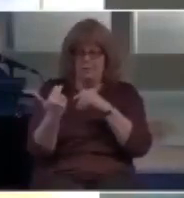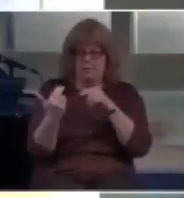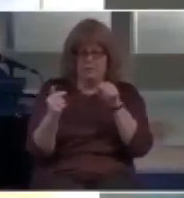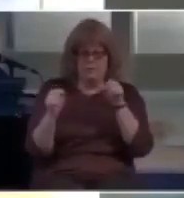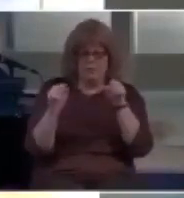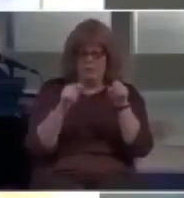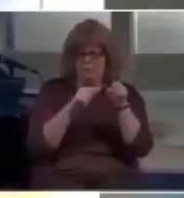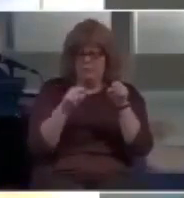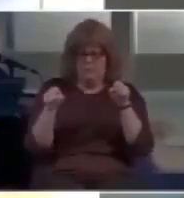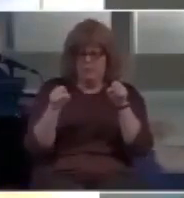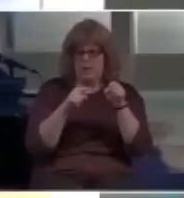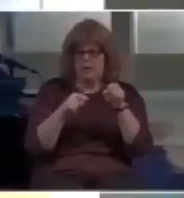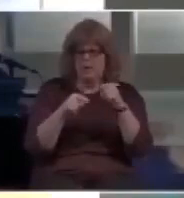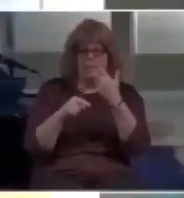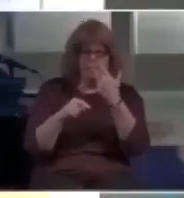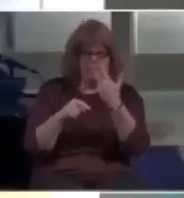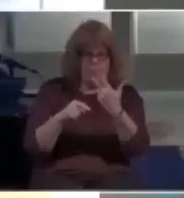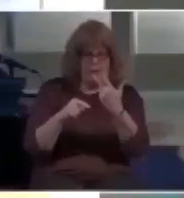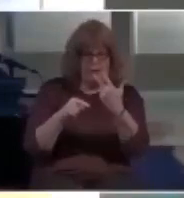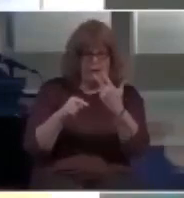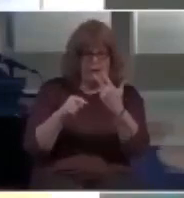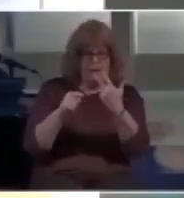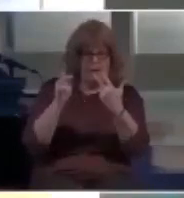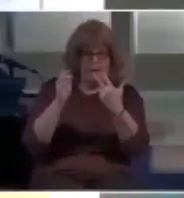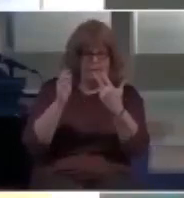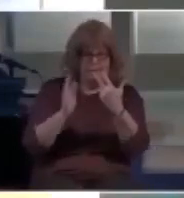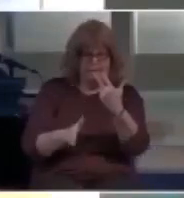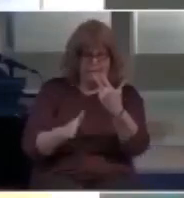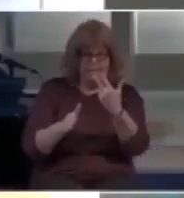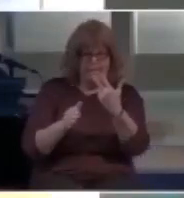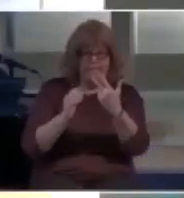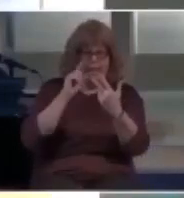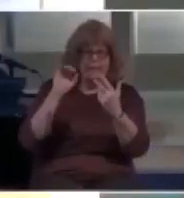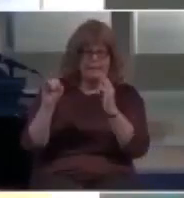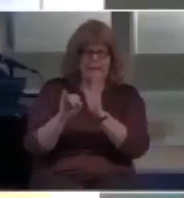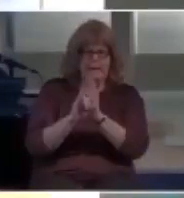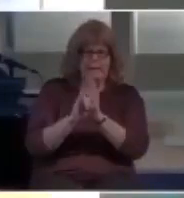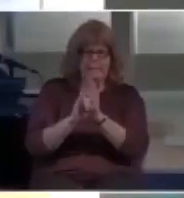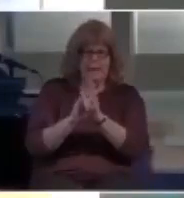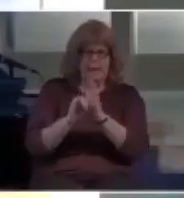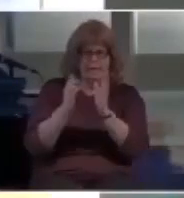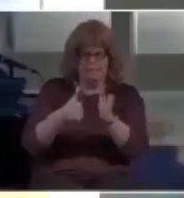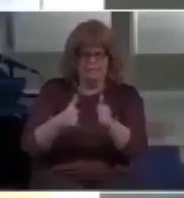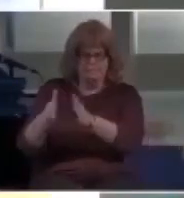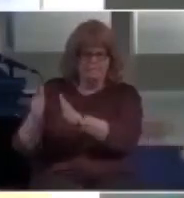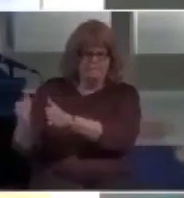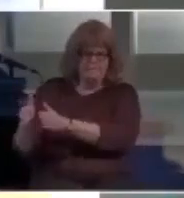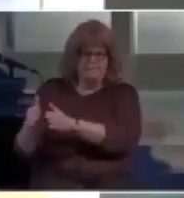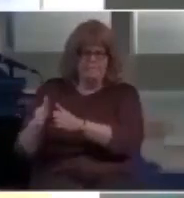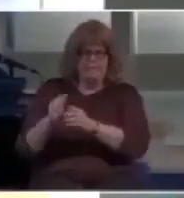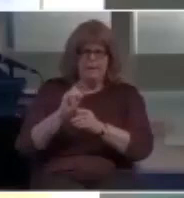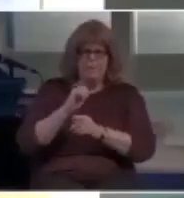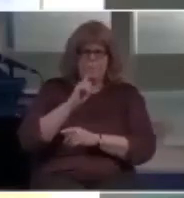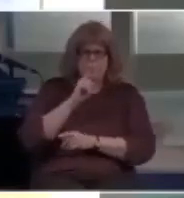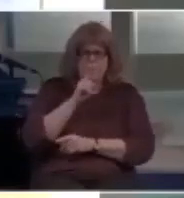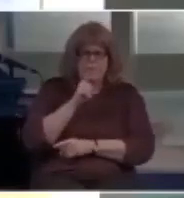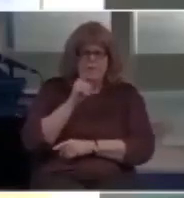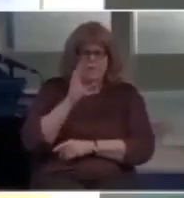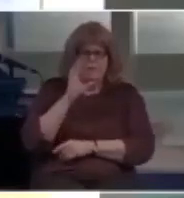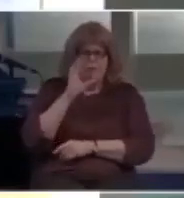three figures, characters that are identified, and that there is an eerie